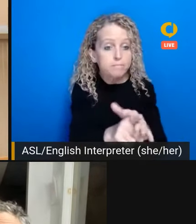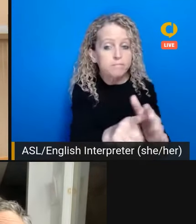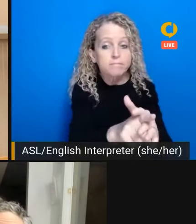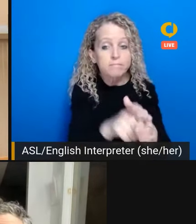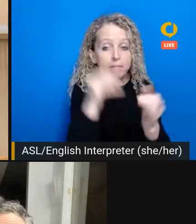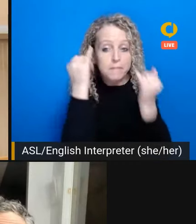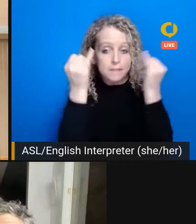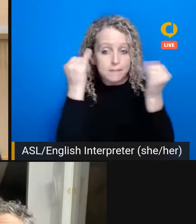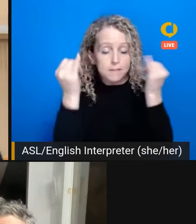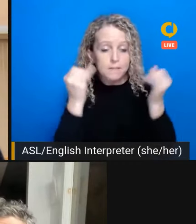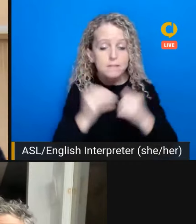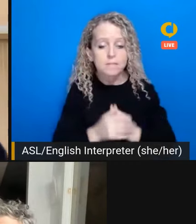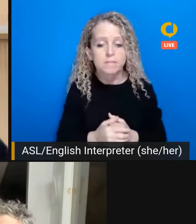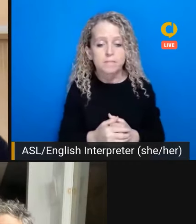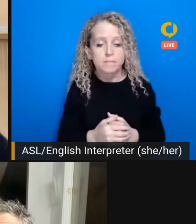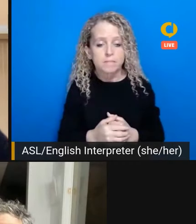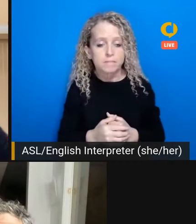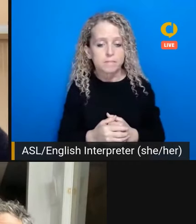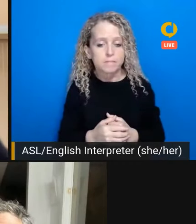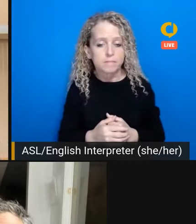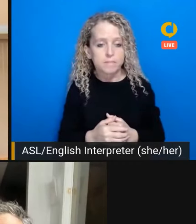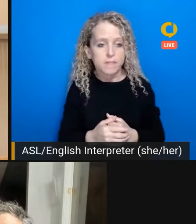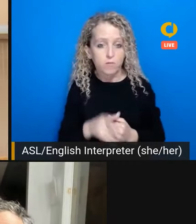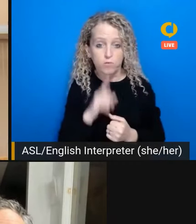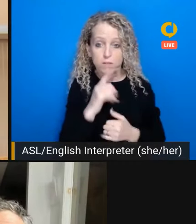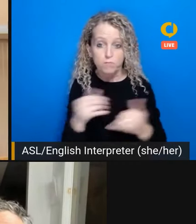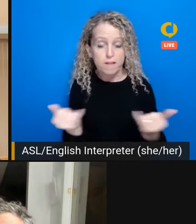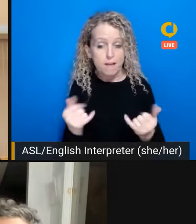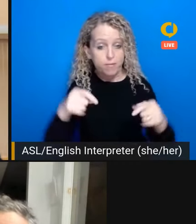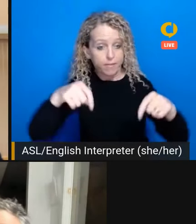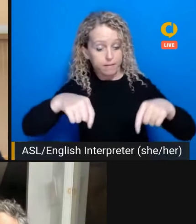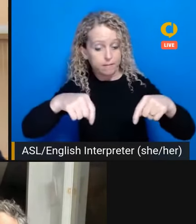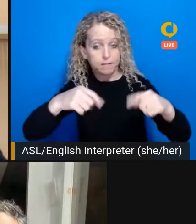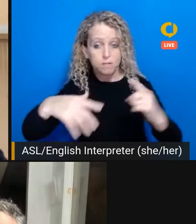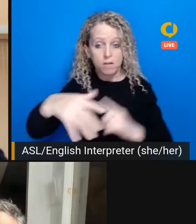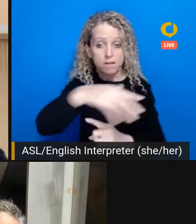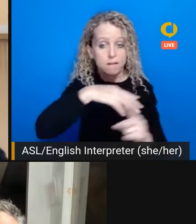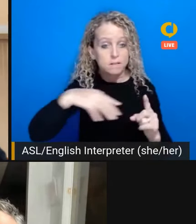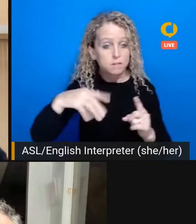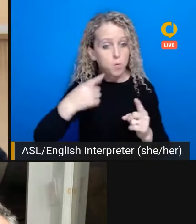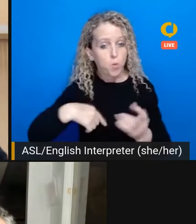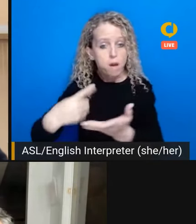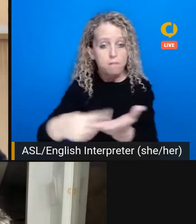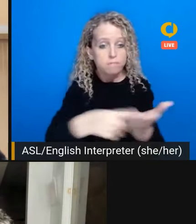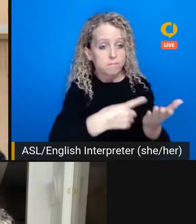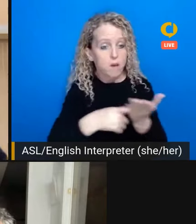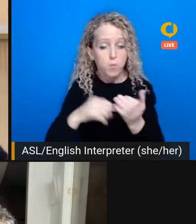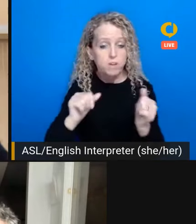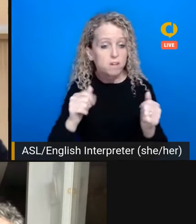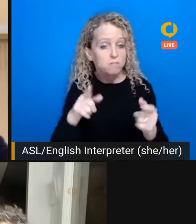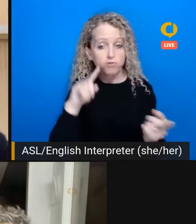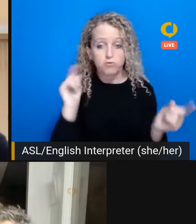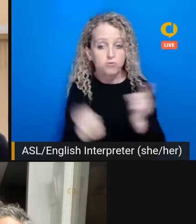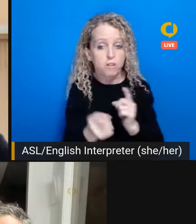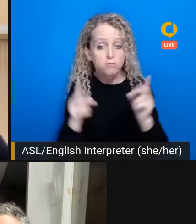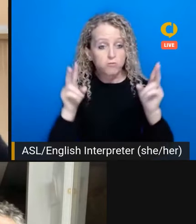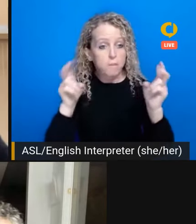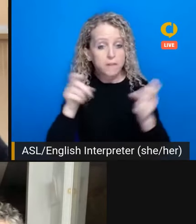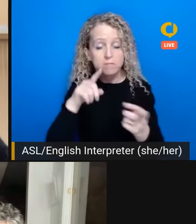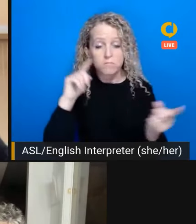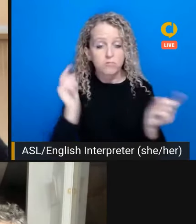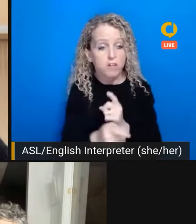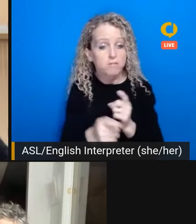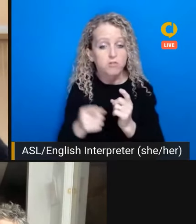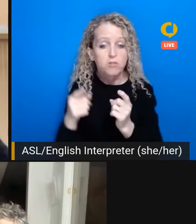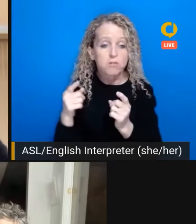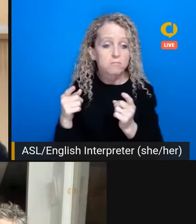we socially create this context right now, right? And we can choose to shift it at any moment. And it's difficult for a machine that's